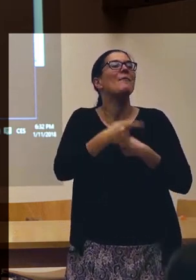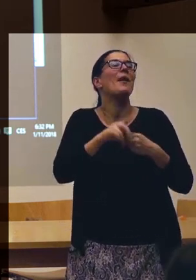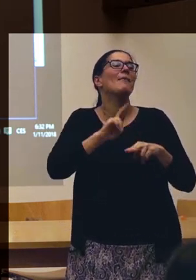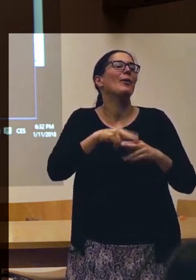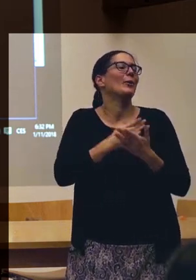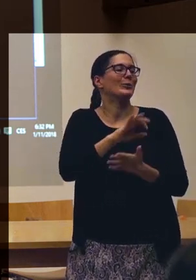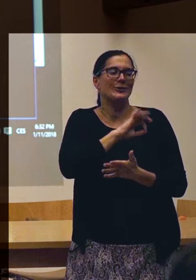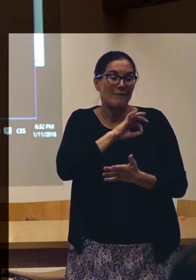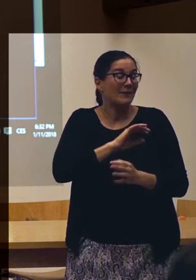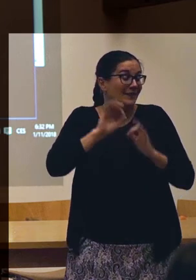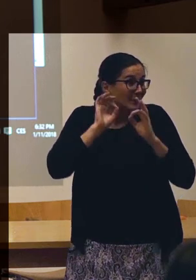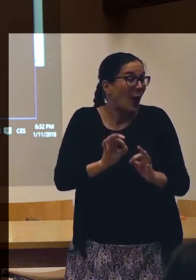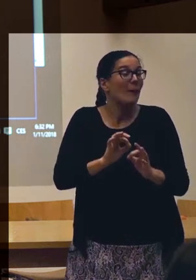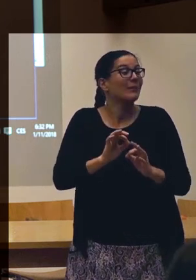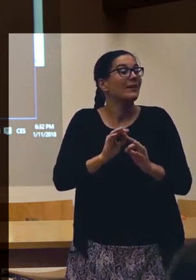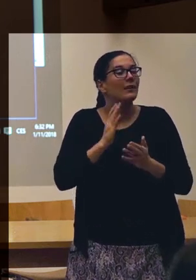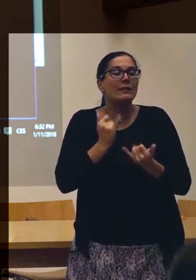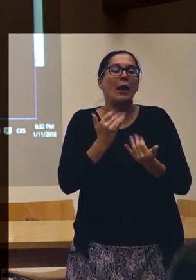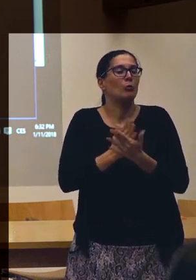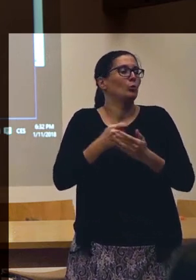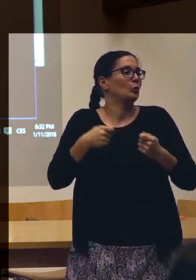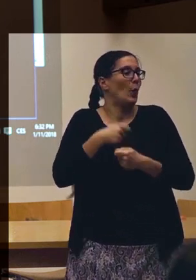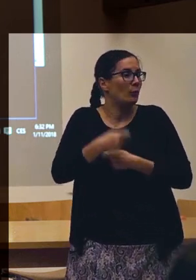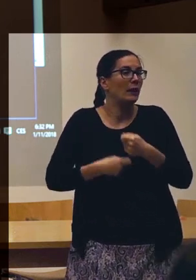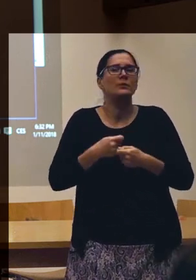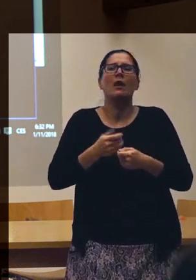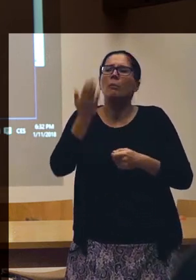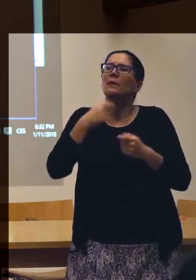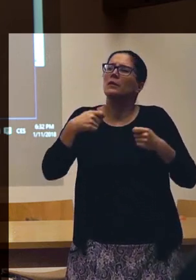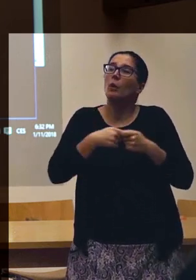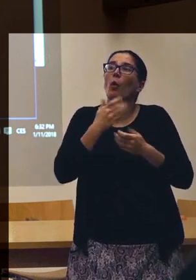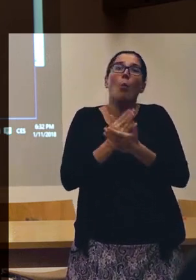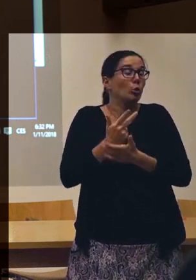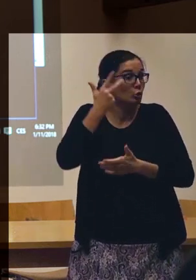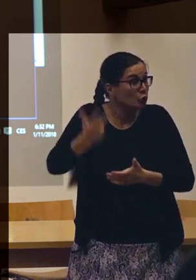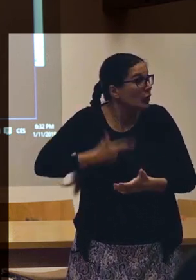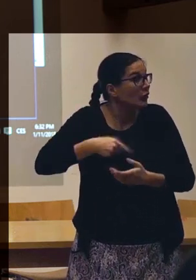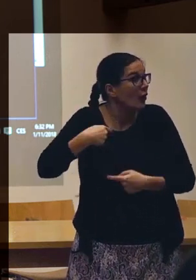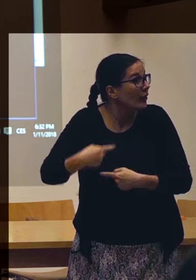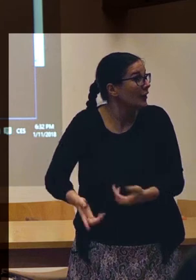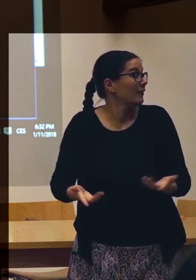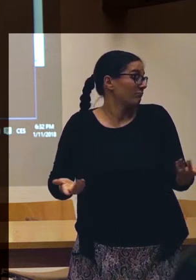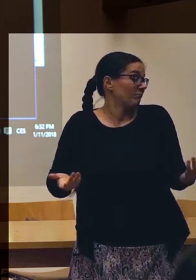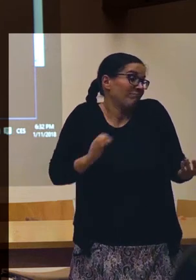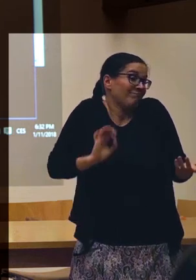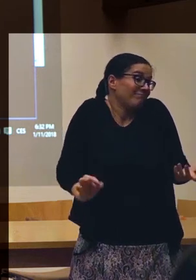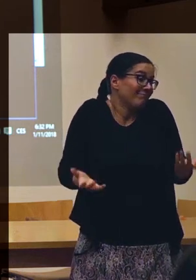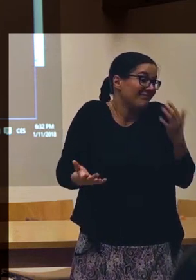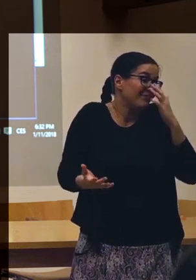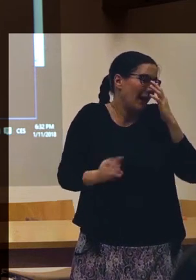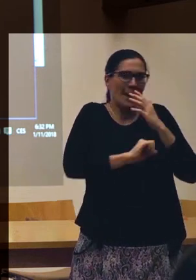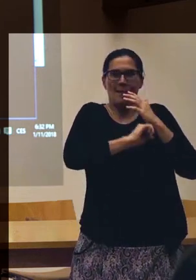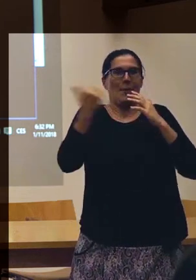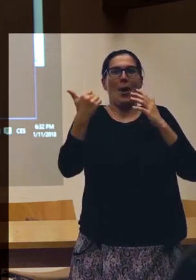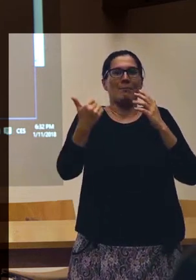And like we are working together for more than 3 years already. And it was the first ever